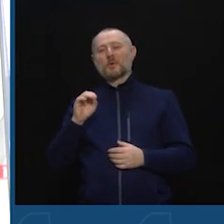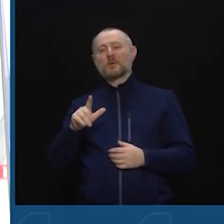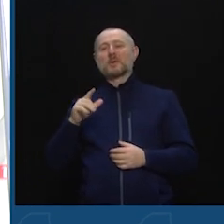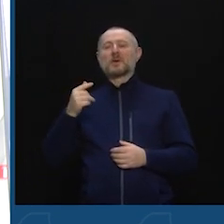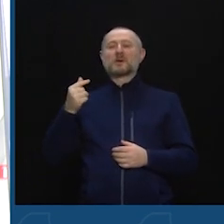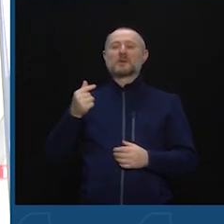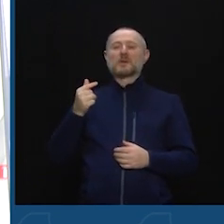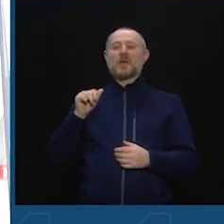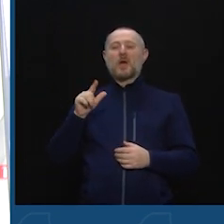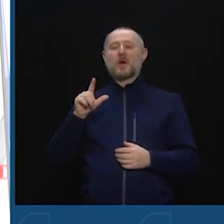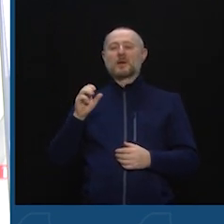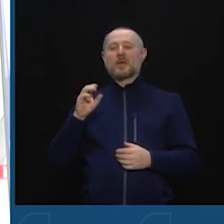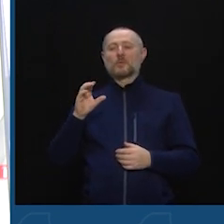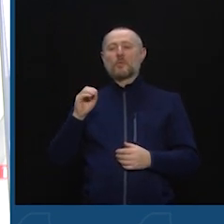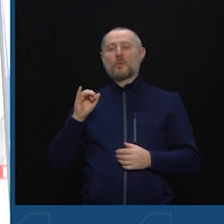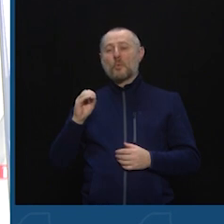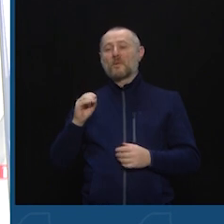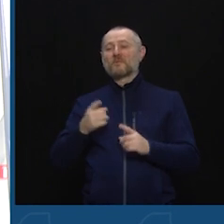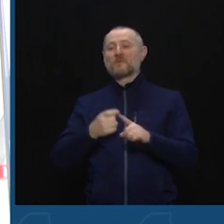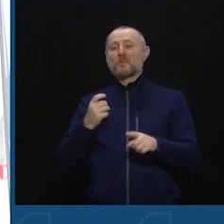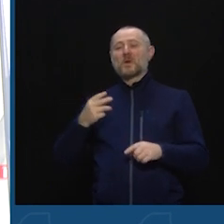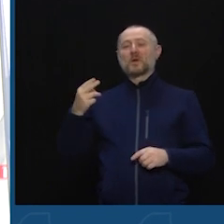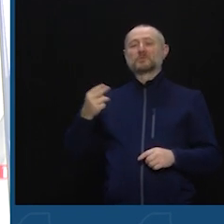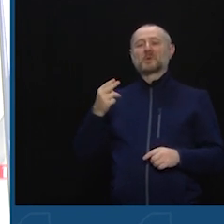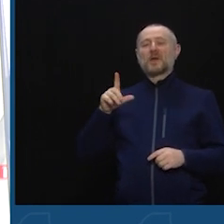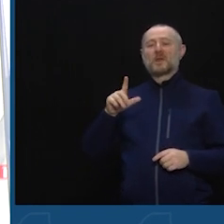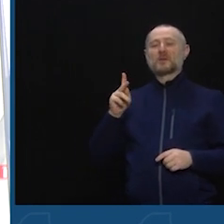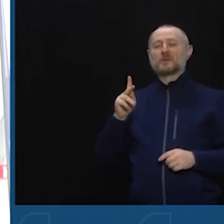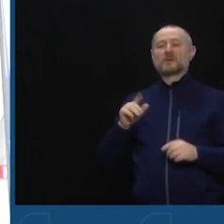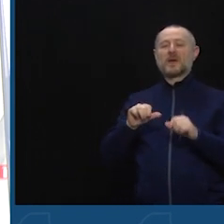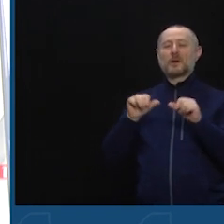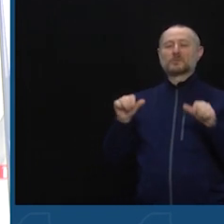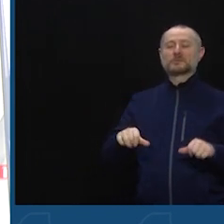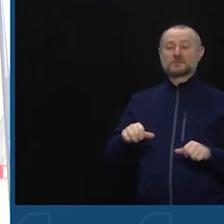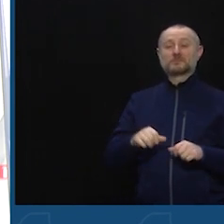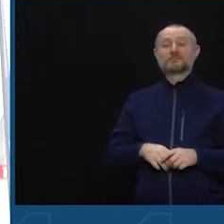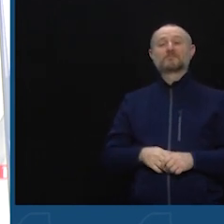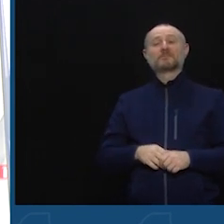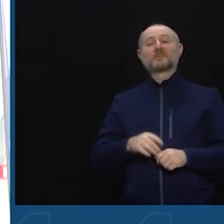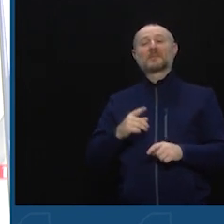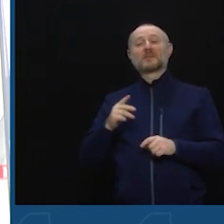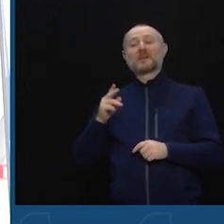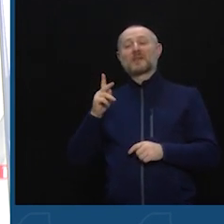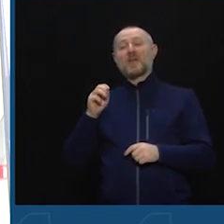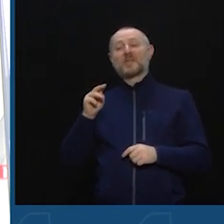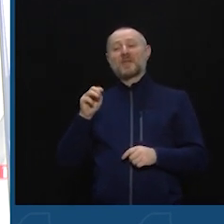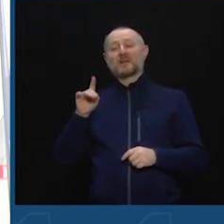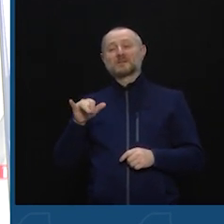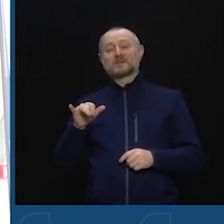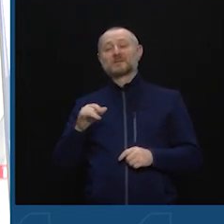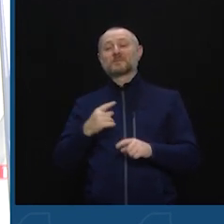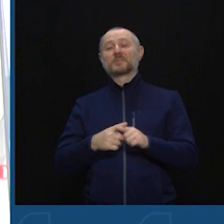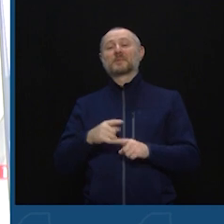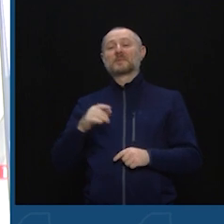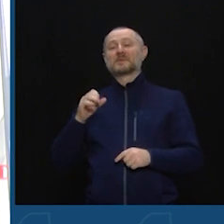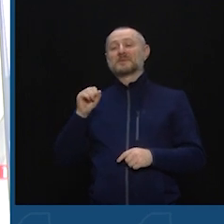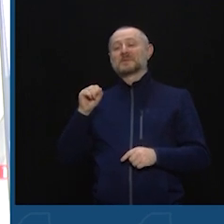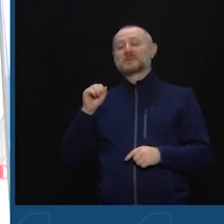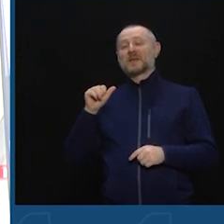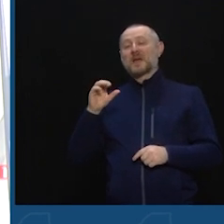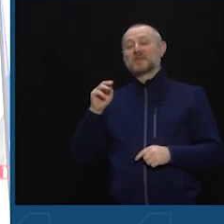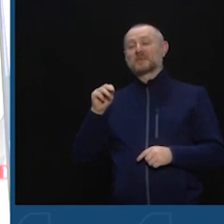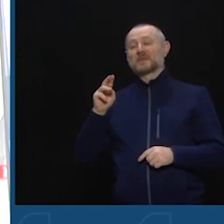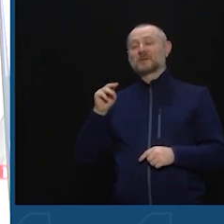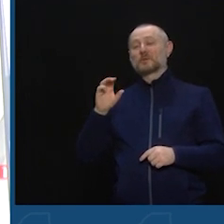HOK Architects, and Richard Kennedy and his colleagues at Skanska Walsh. And I also